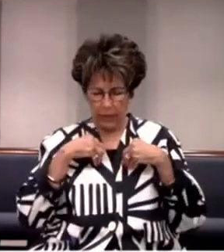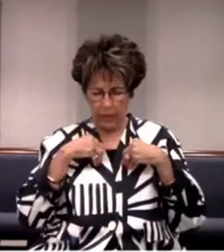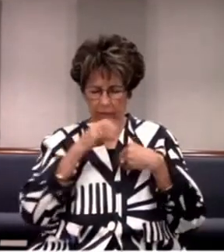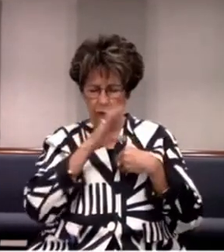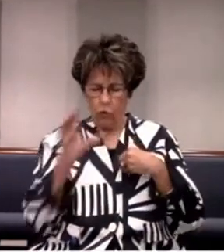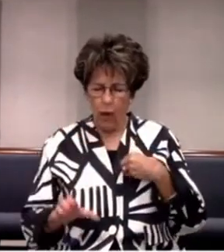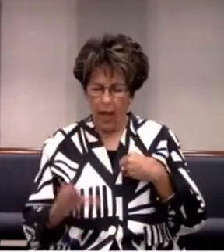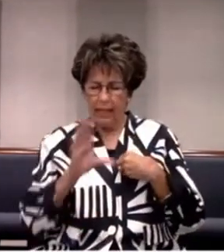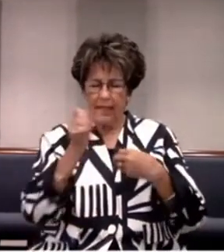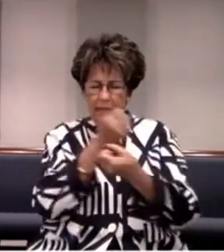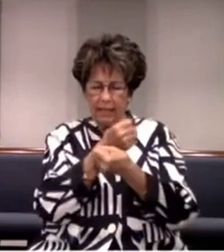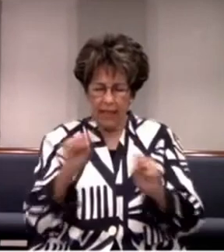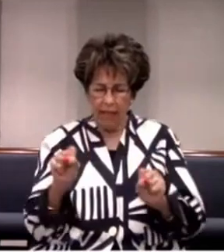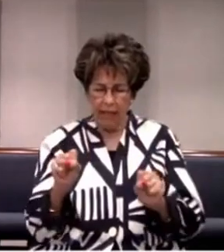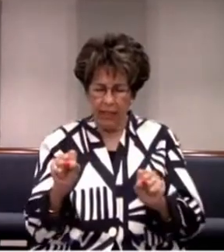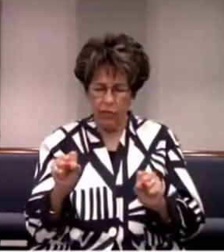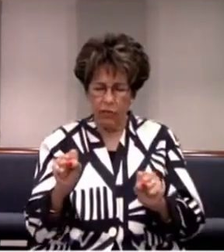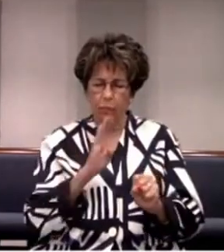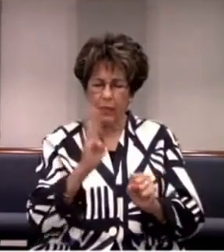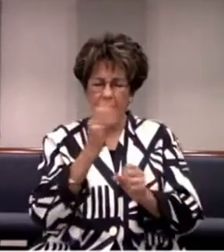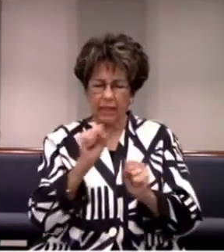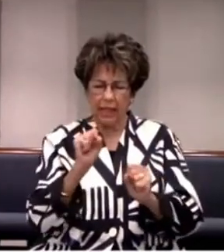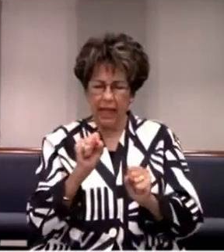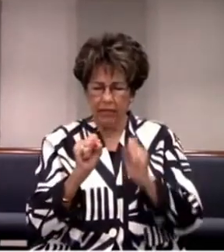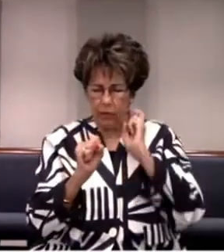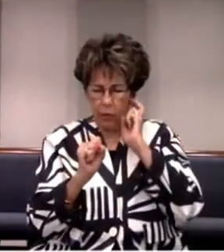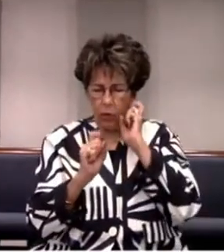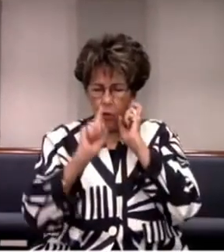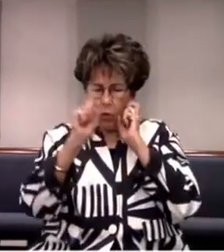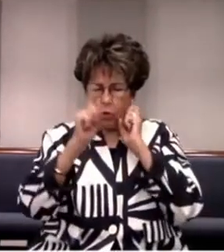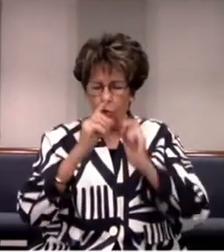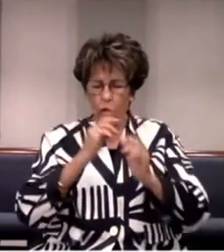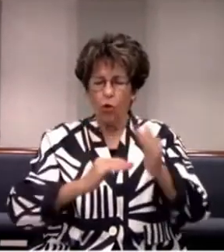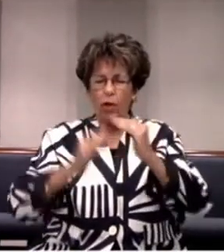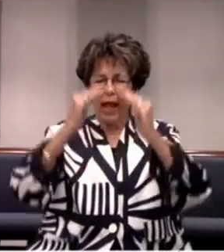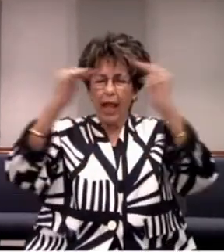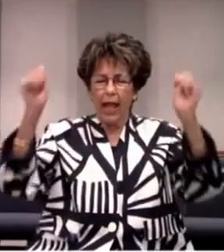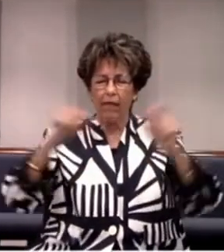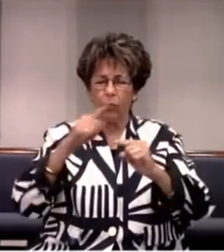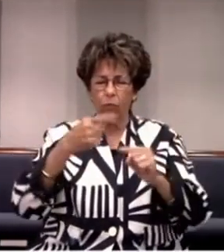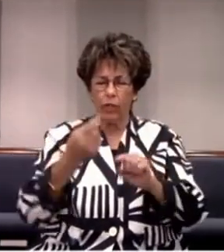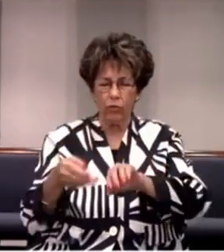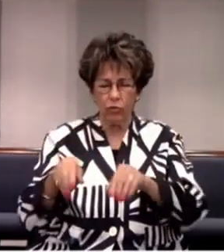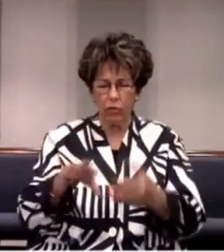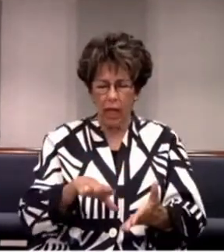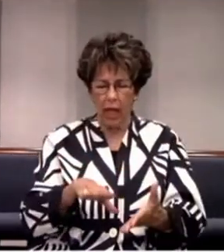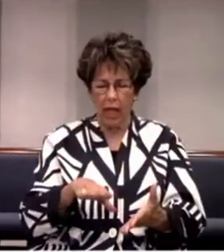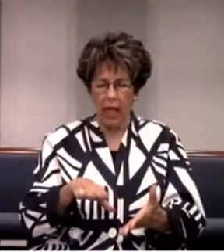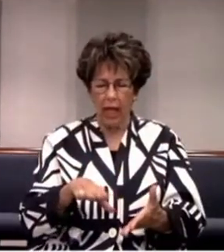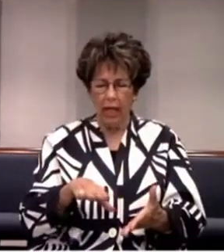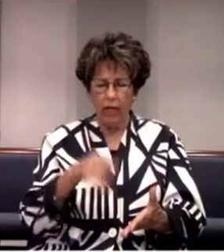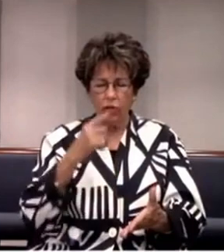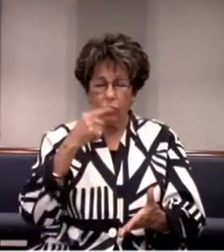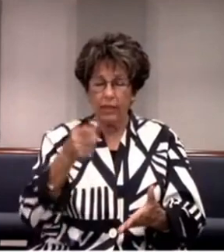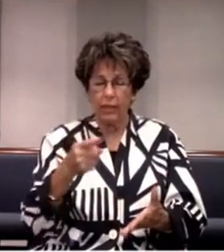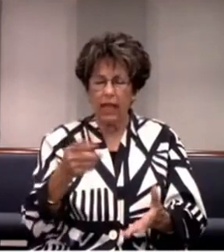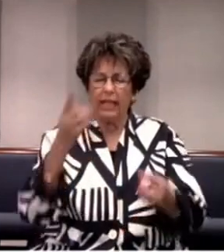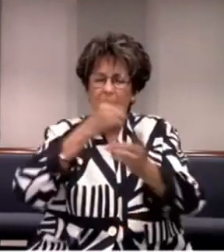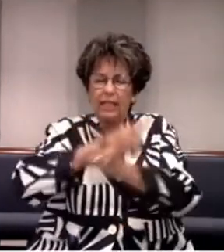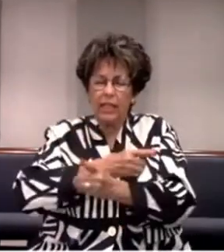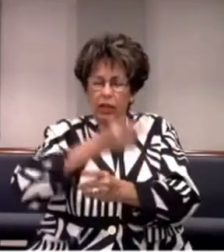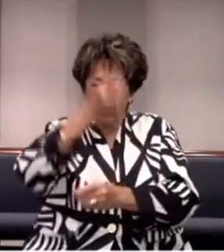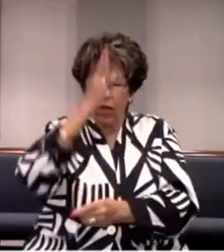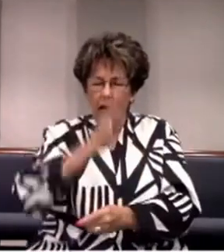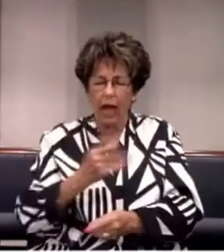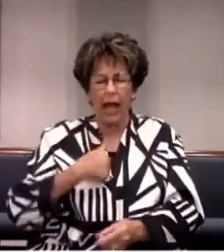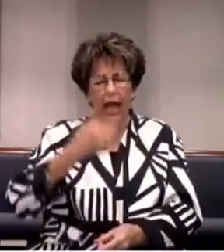salvation, and you wanted to be saved, go to heaven when you die, right where you sit, you could say, "Dear God,